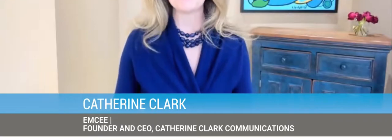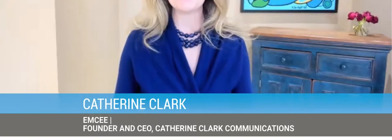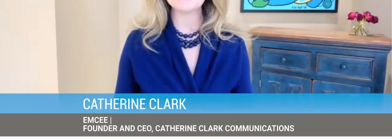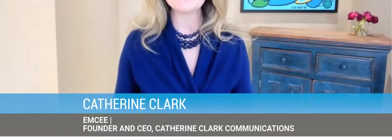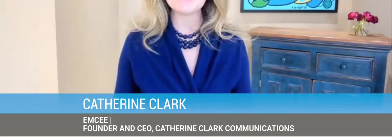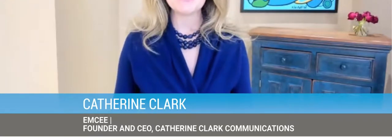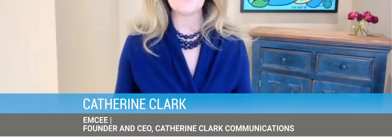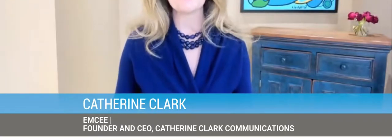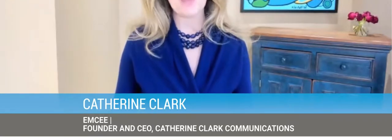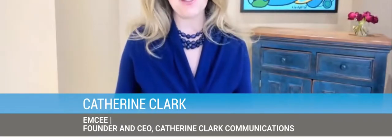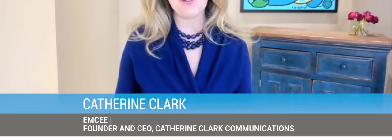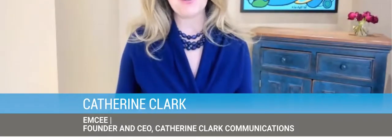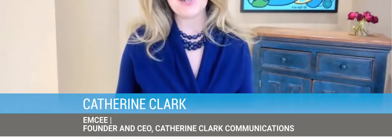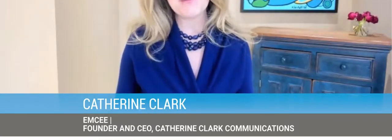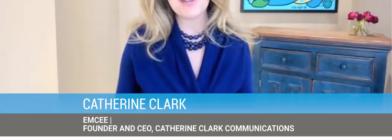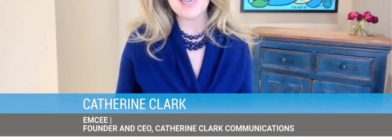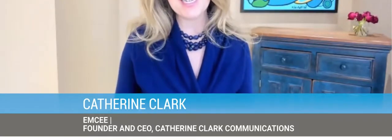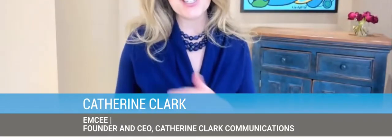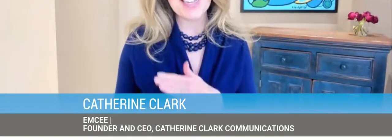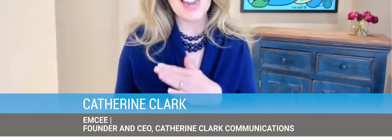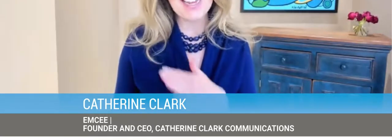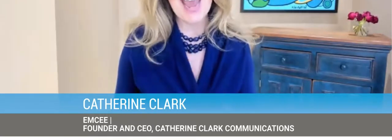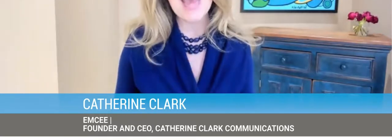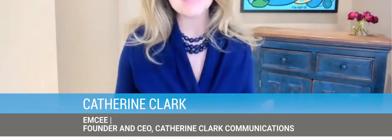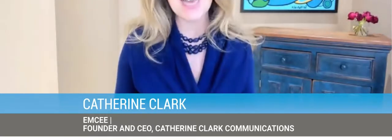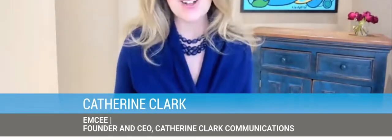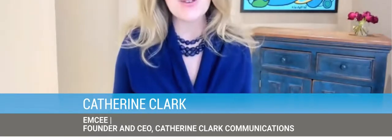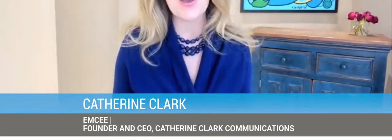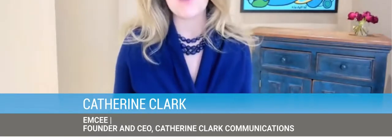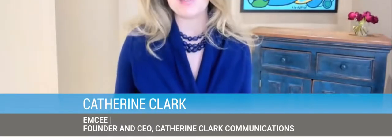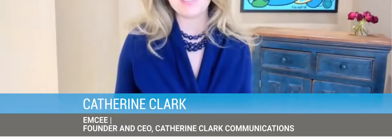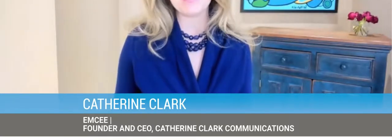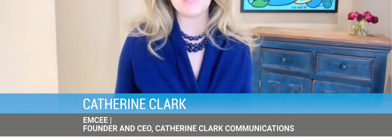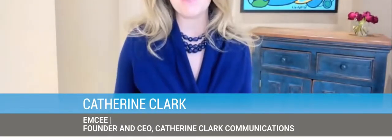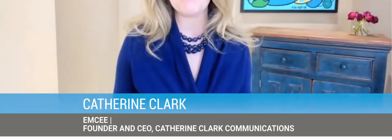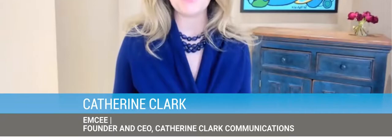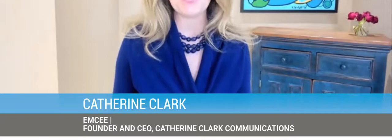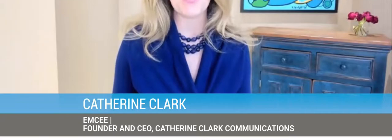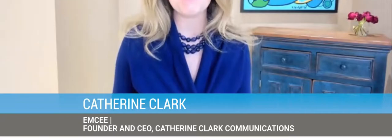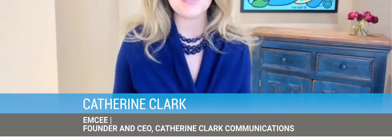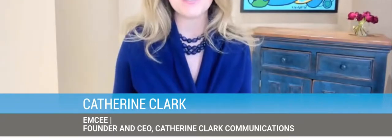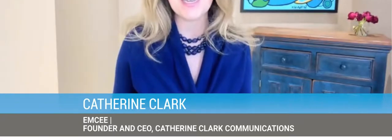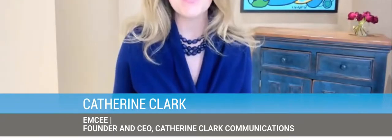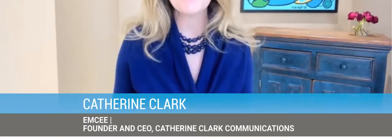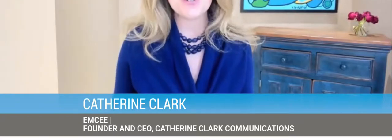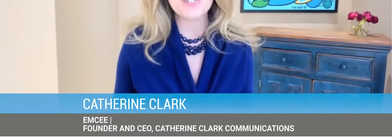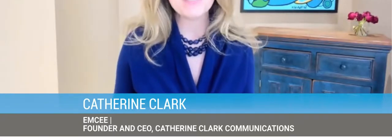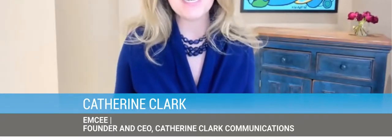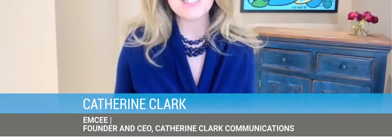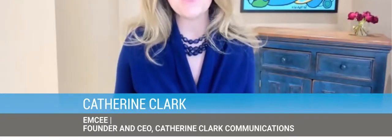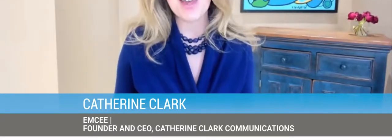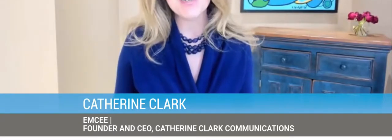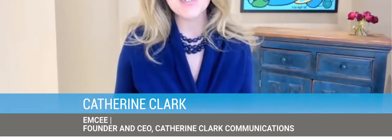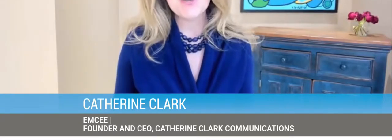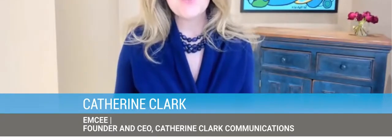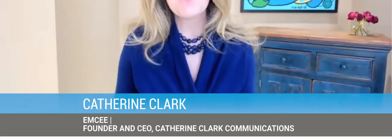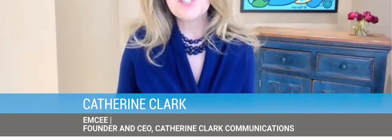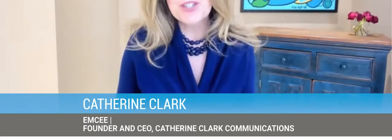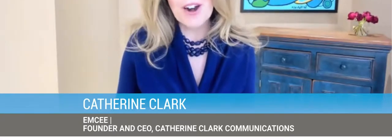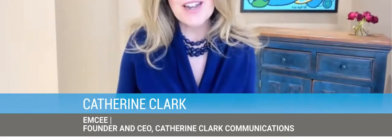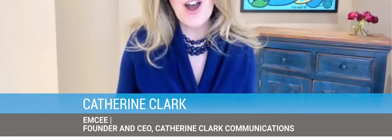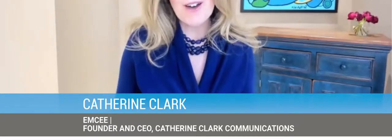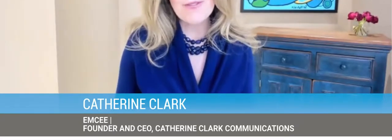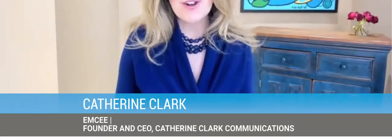the founder and CEO of Catherine Clark Communications, and I can't tell you how pleased I am to be your MC for today's event.